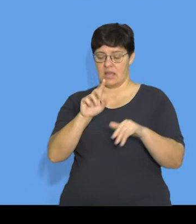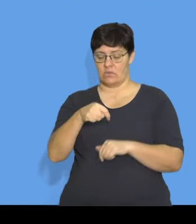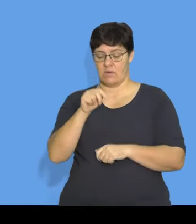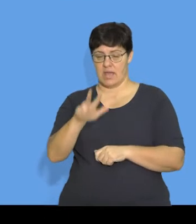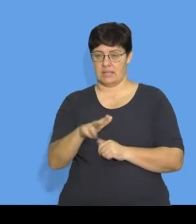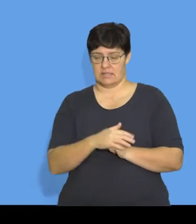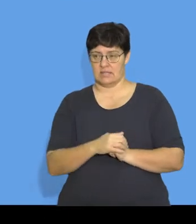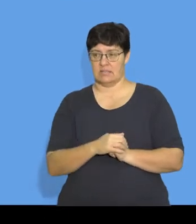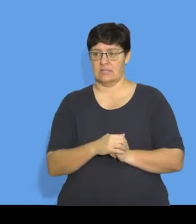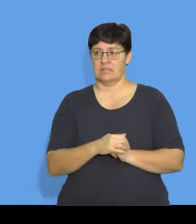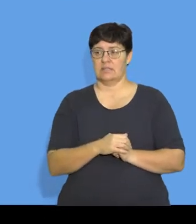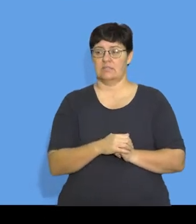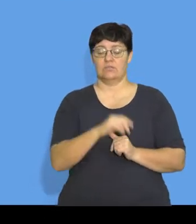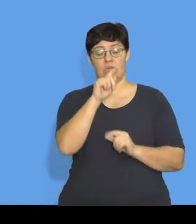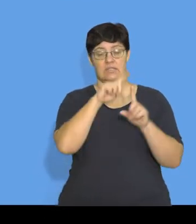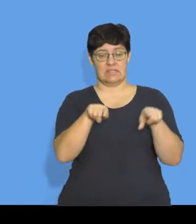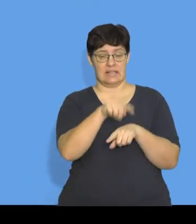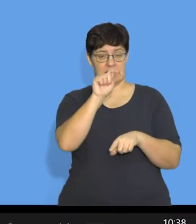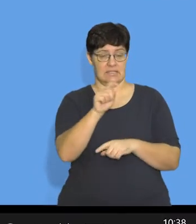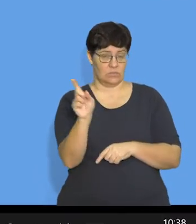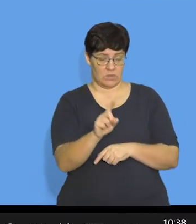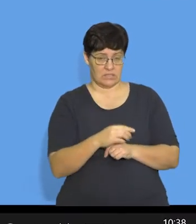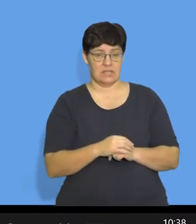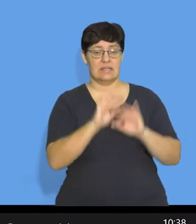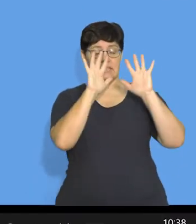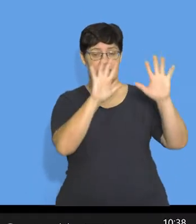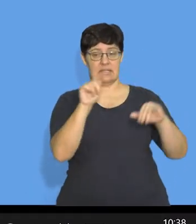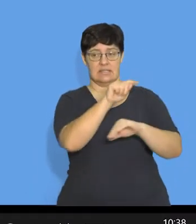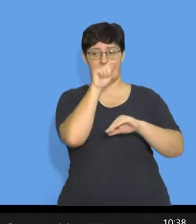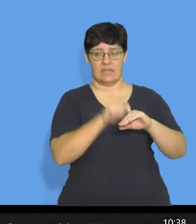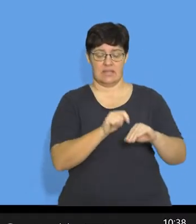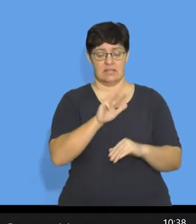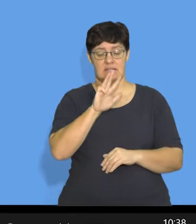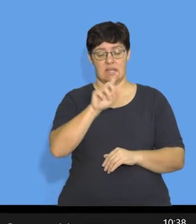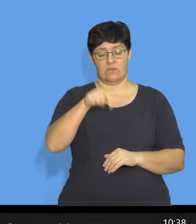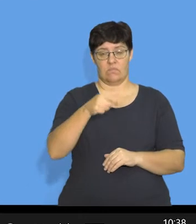And so delta T is going to be